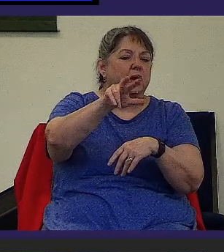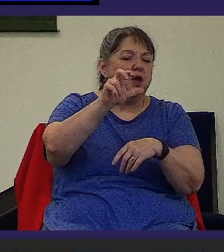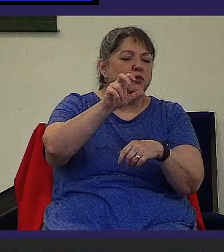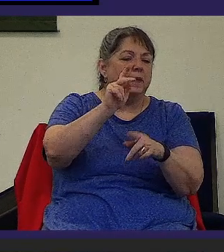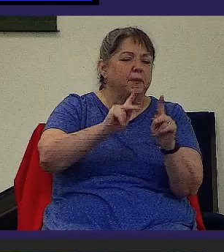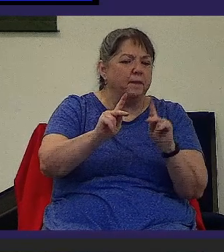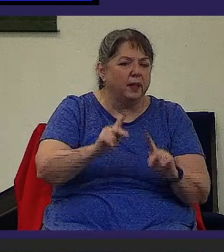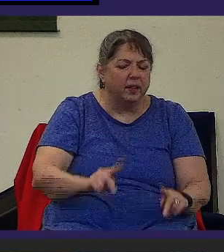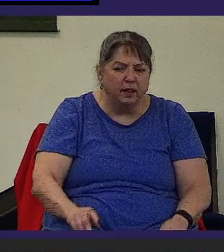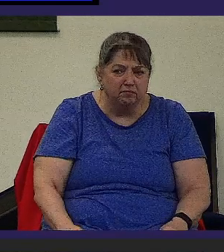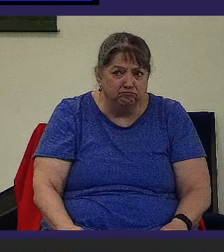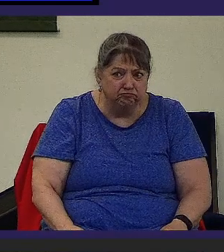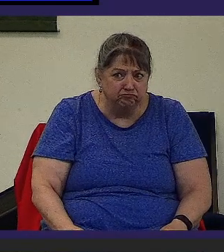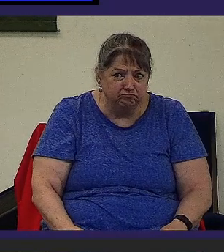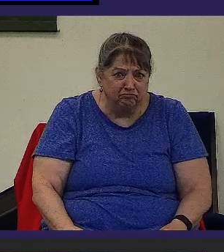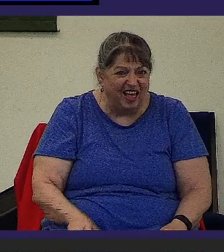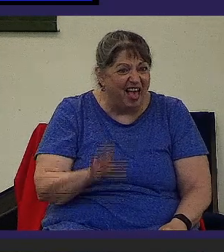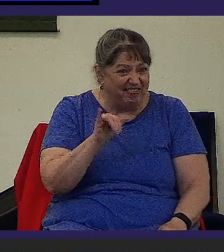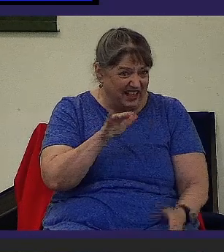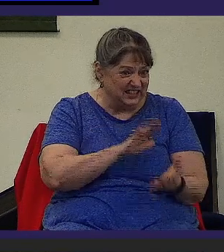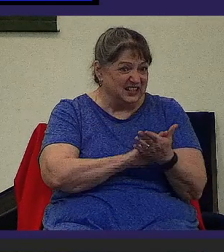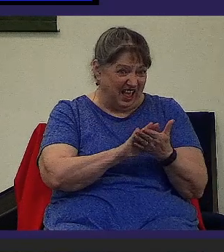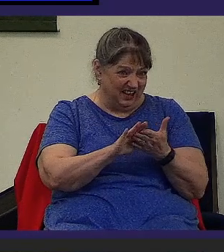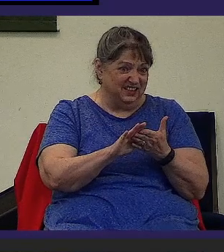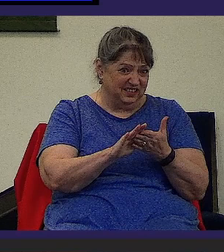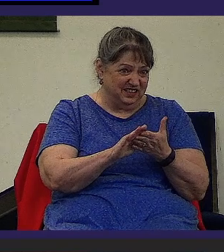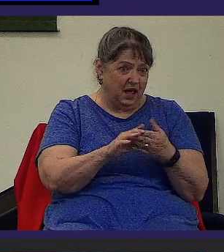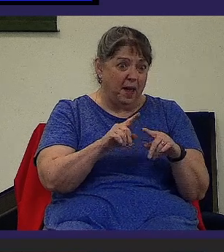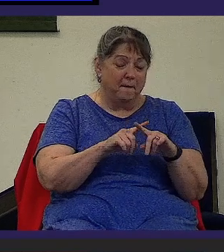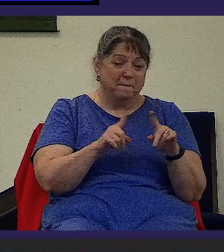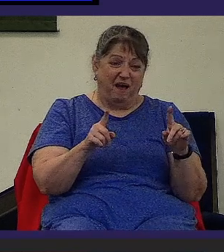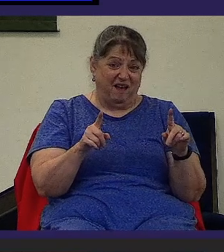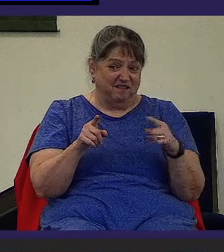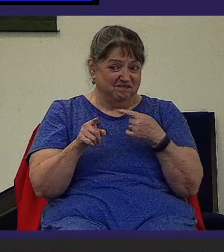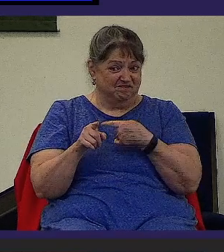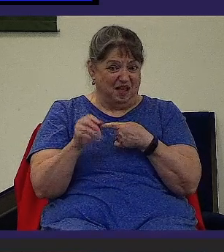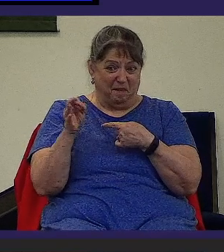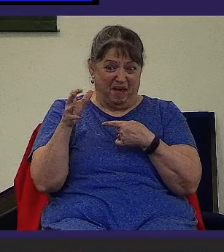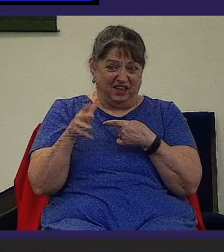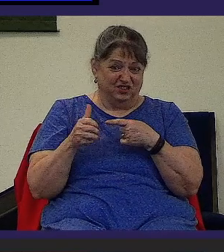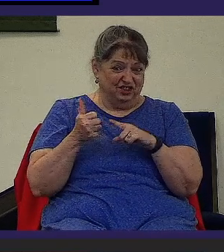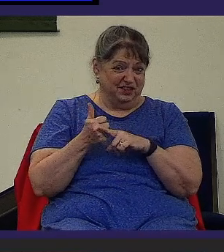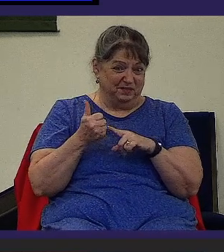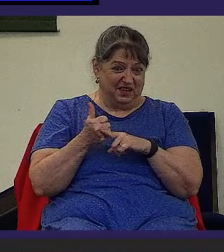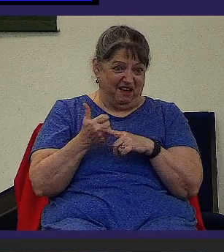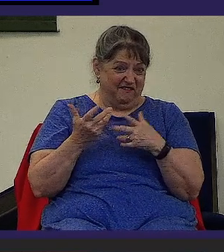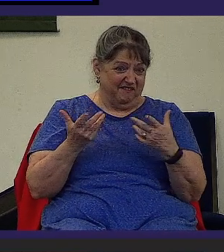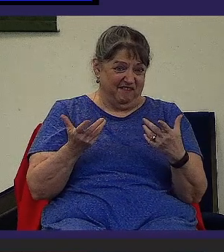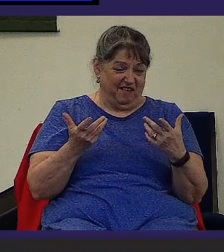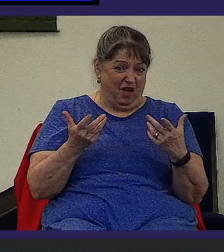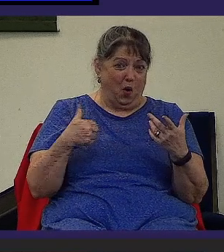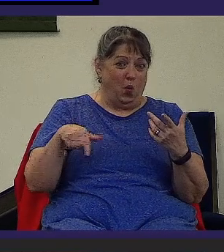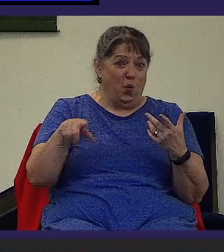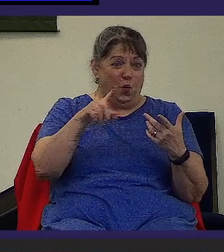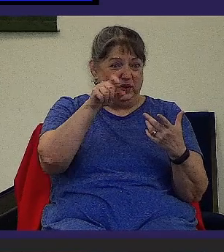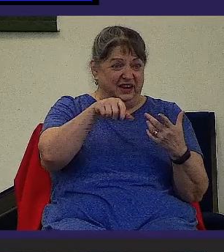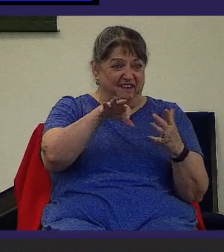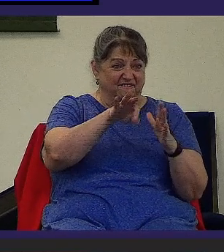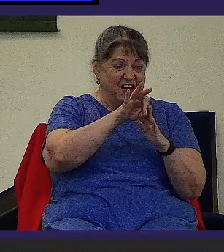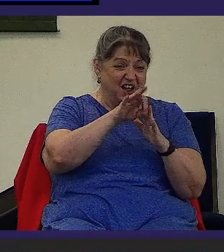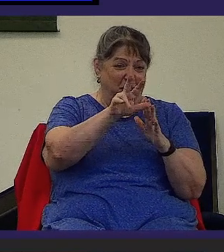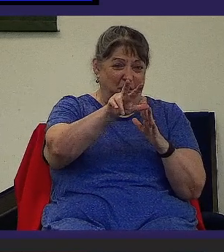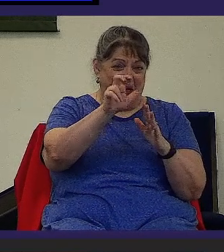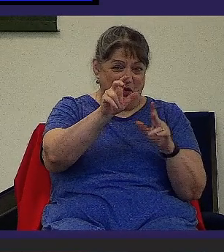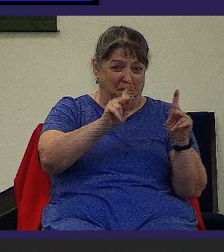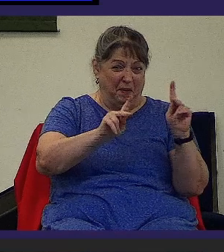goal to have a dynamic desire but the problem with that goal is that the 300 people need to be willing to make that goal